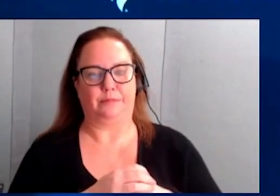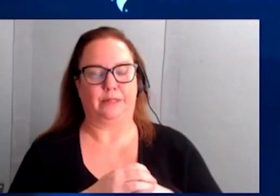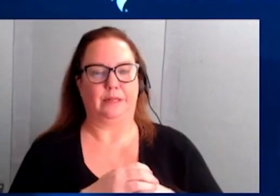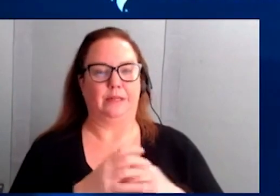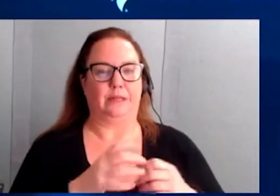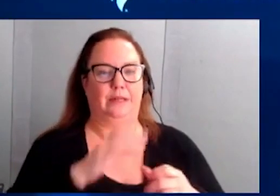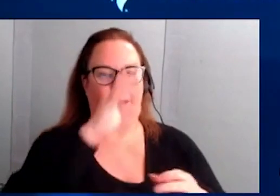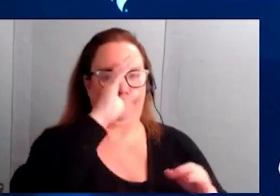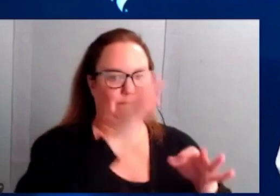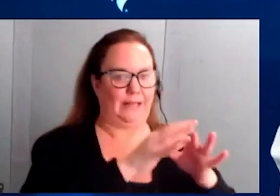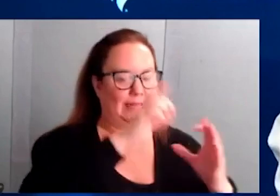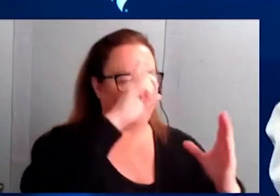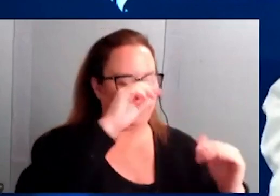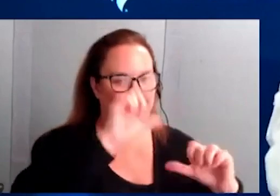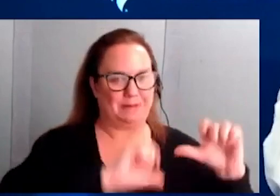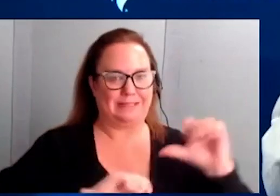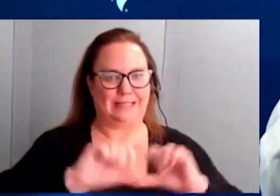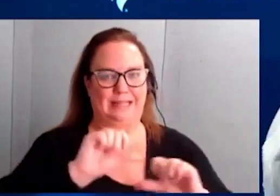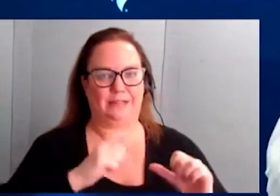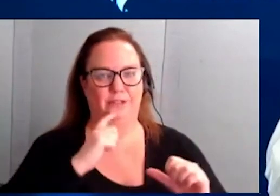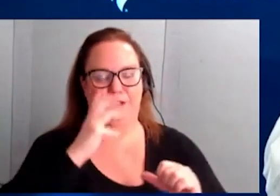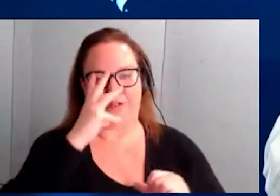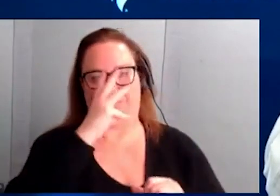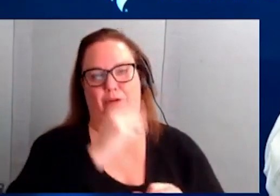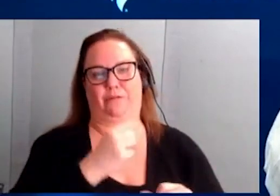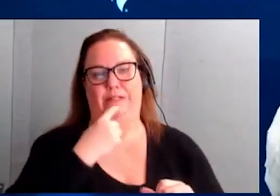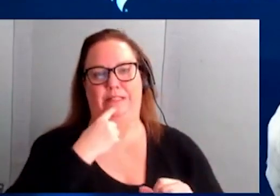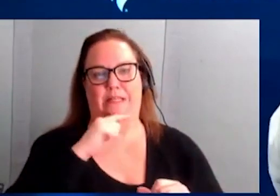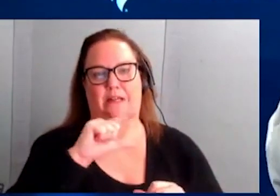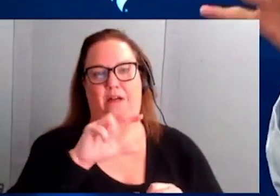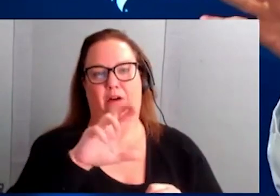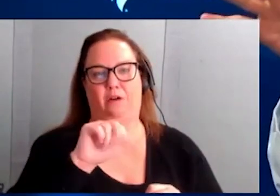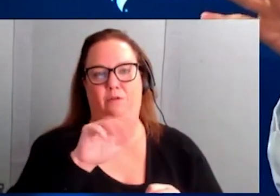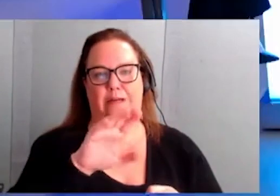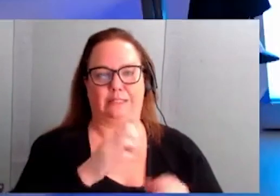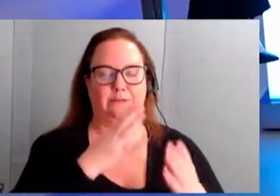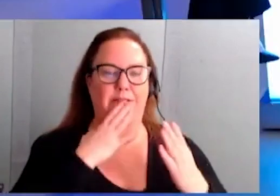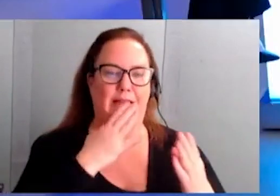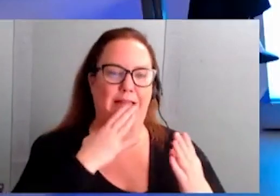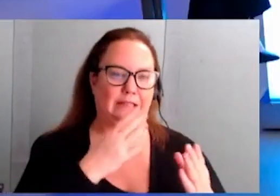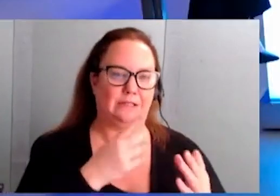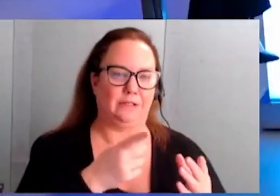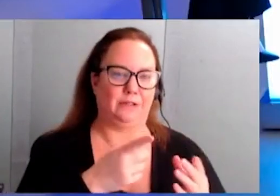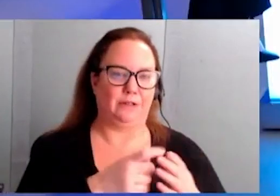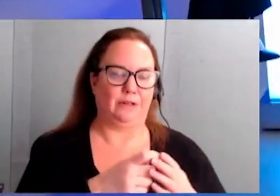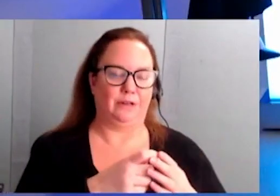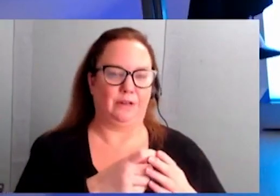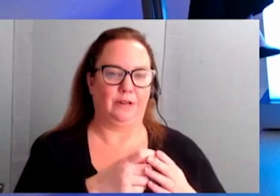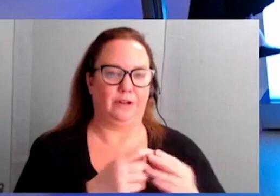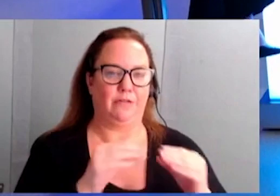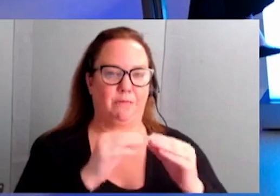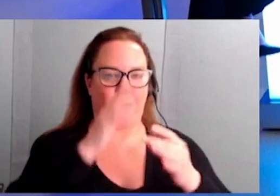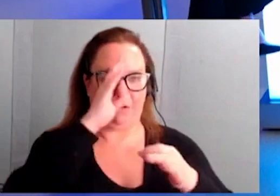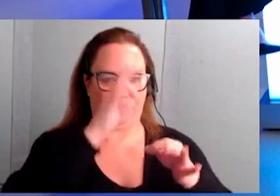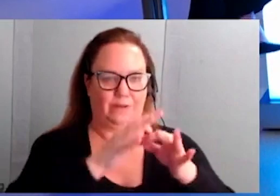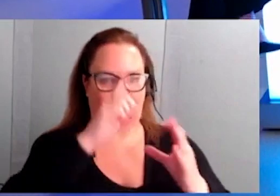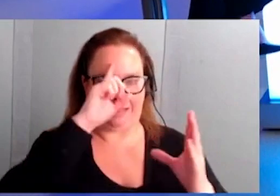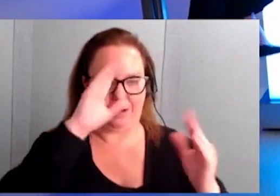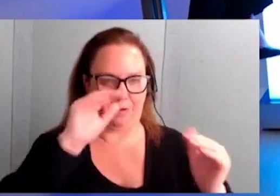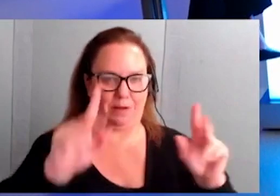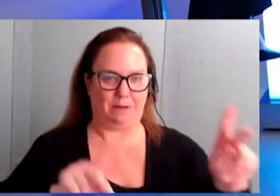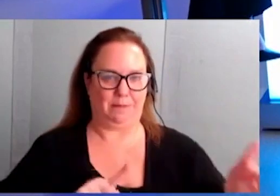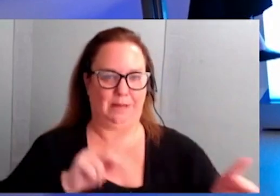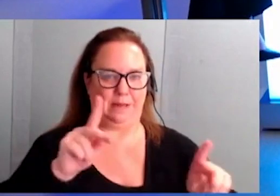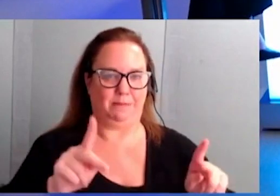hope, science, and as Linsey has so beautifully pointed out, grace. And I want to say thanks to you. I think you've given us more faith and hope in humanity just by